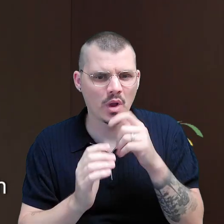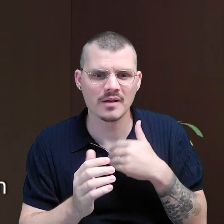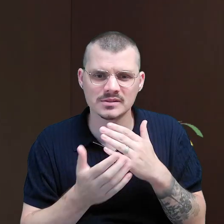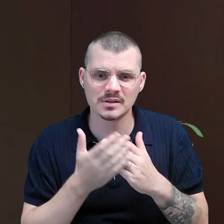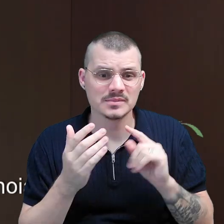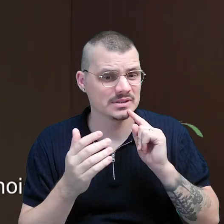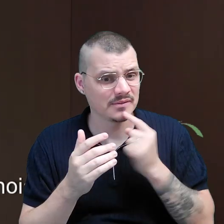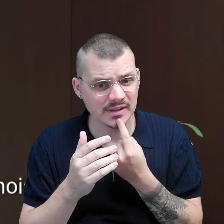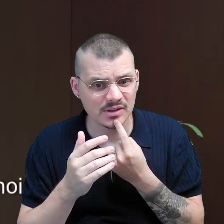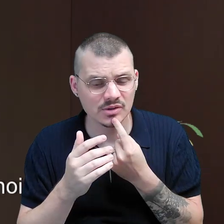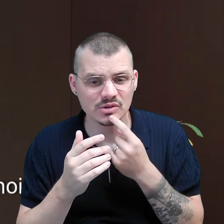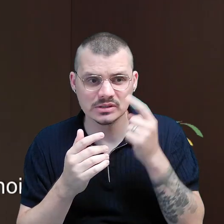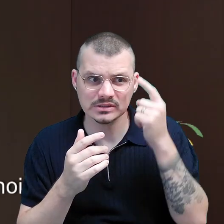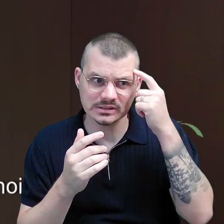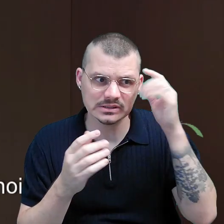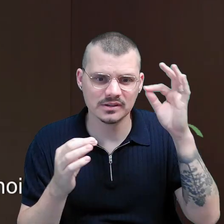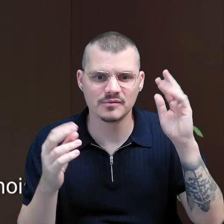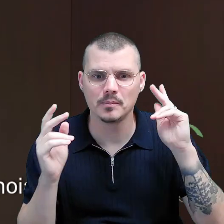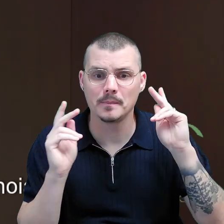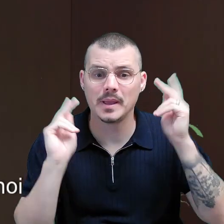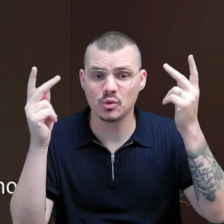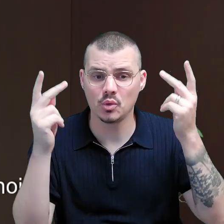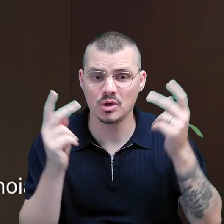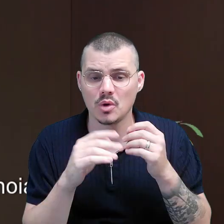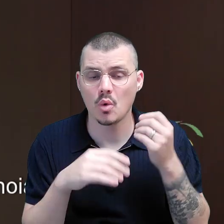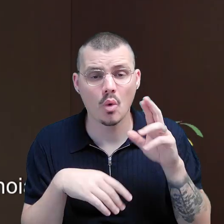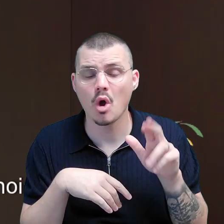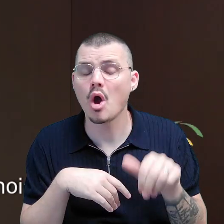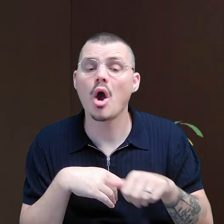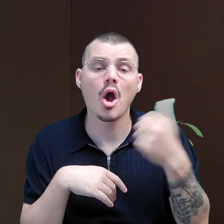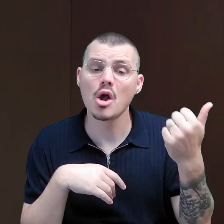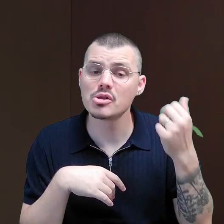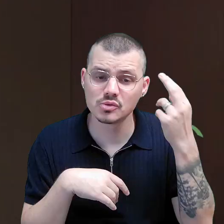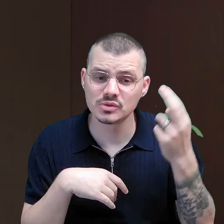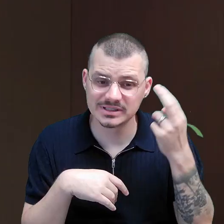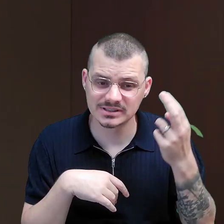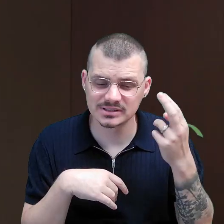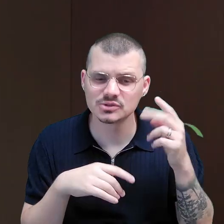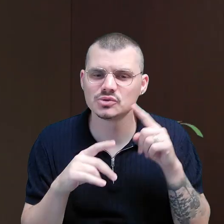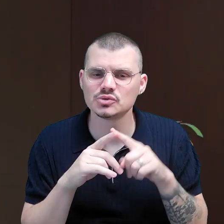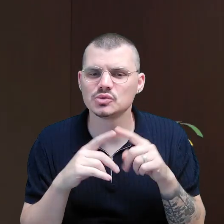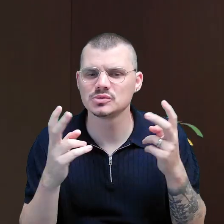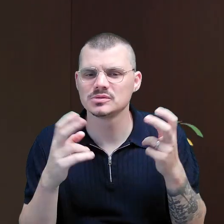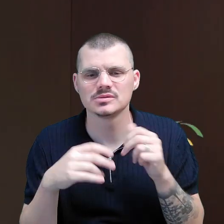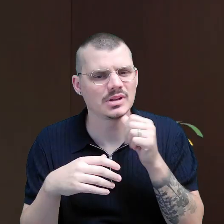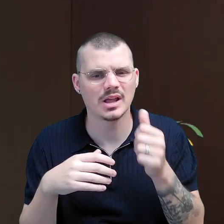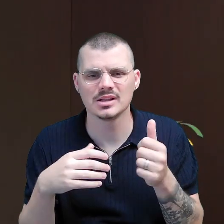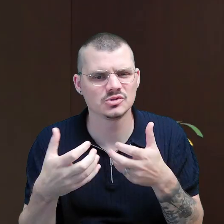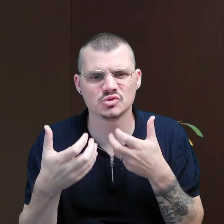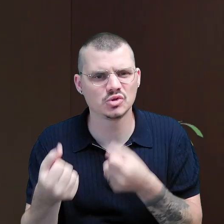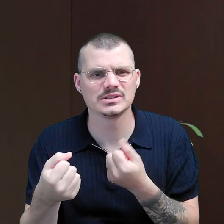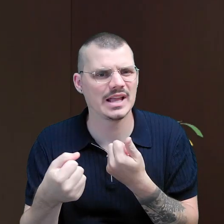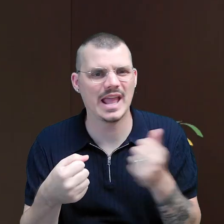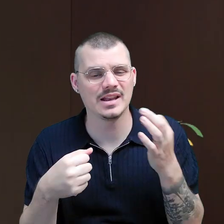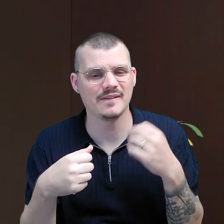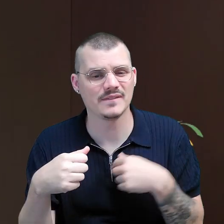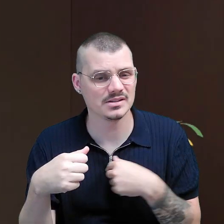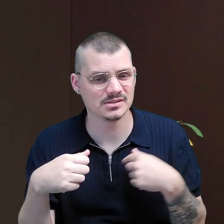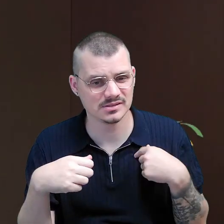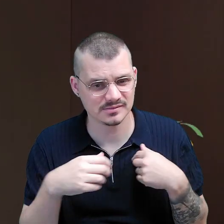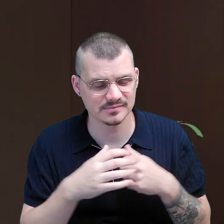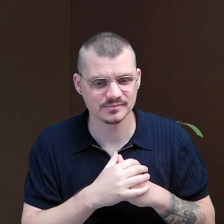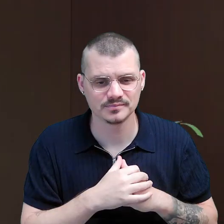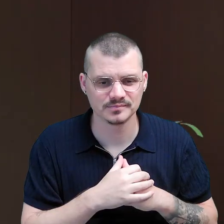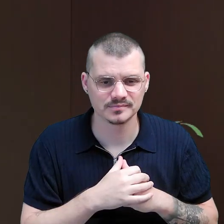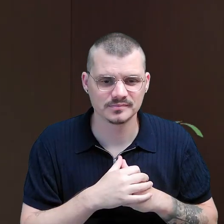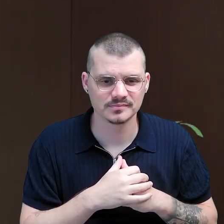work with who have severe issues of paranoia or other reasons to not really trust